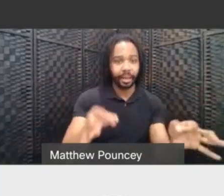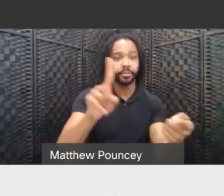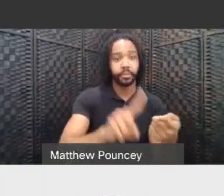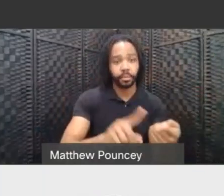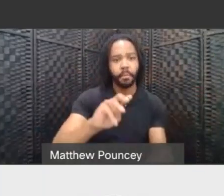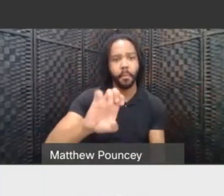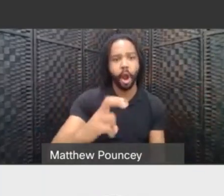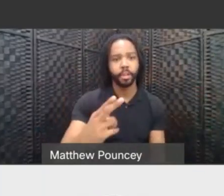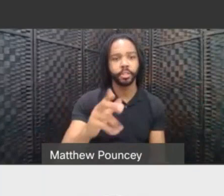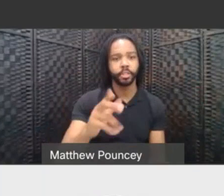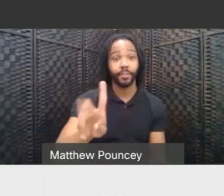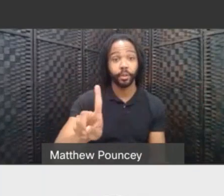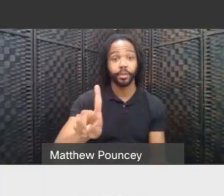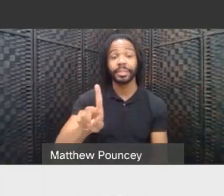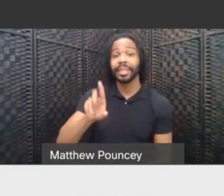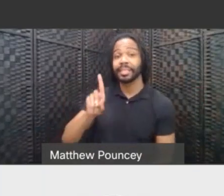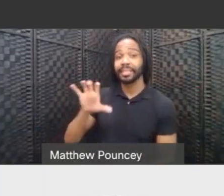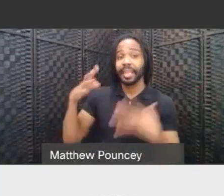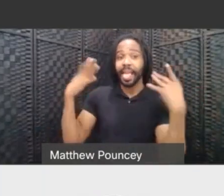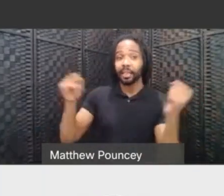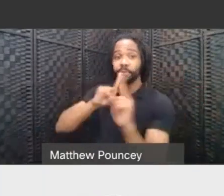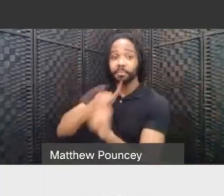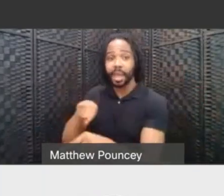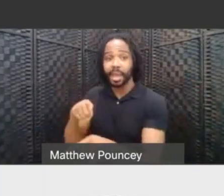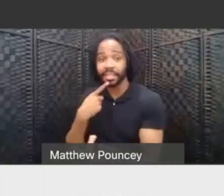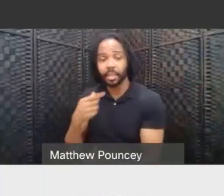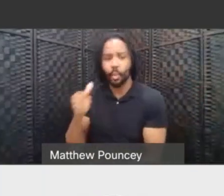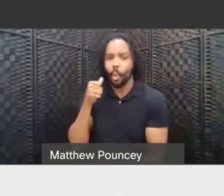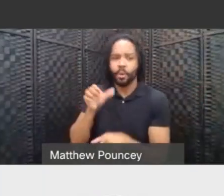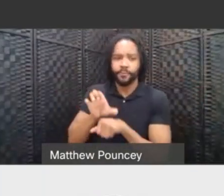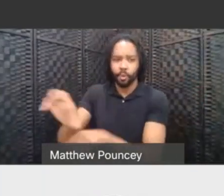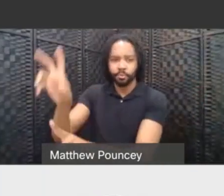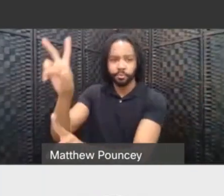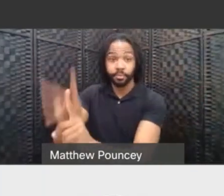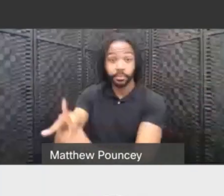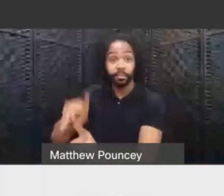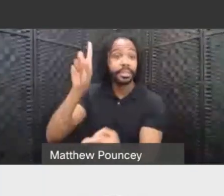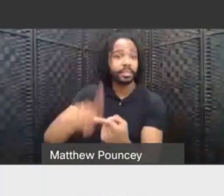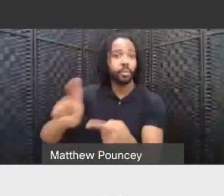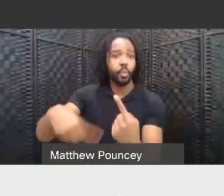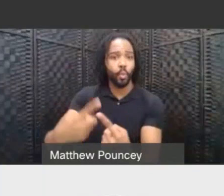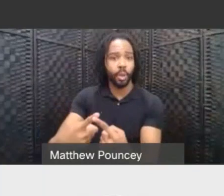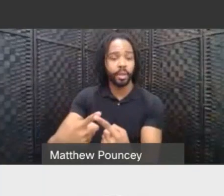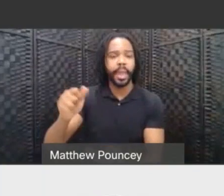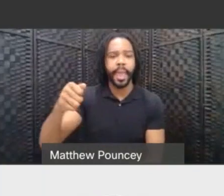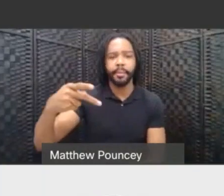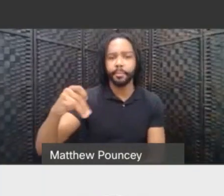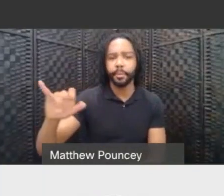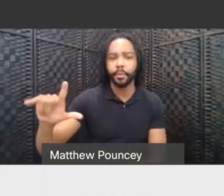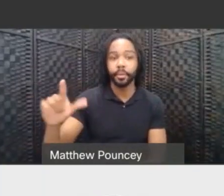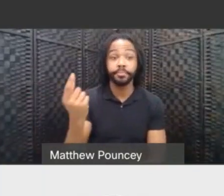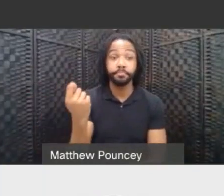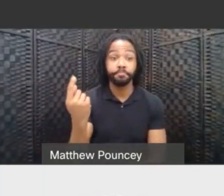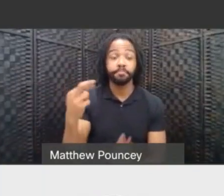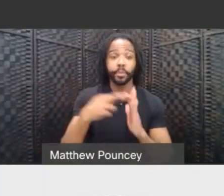Health's response was that they would not begin enforcement of that until April. The regulation itself, however,